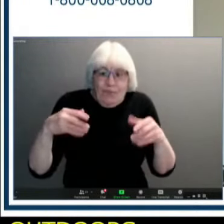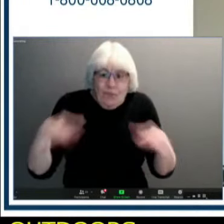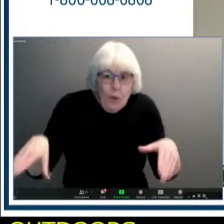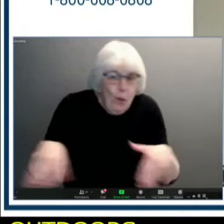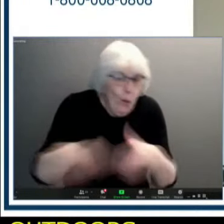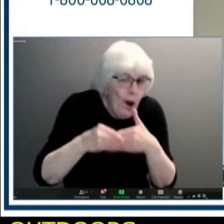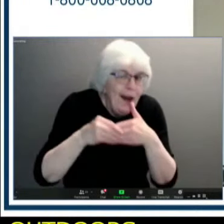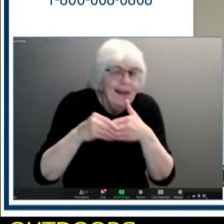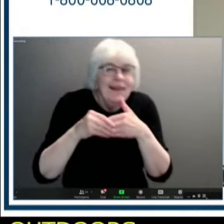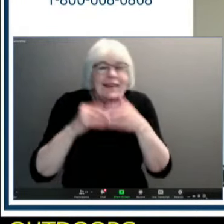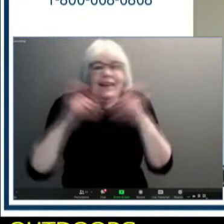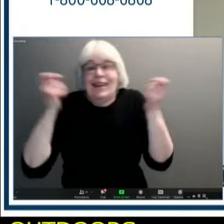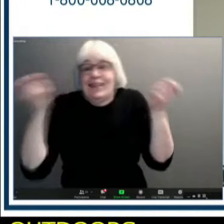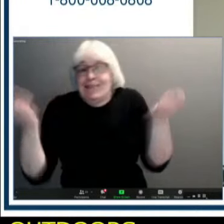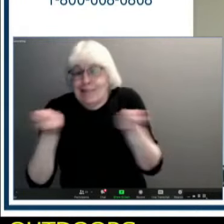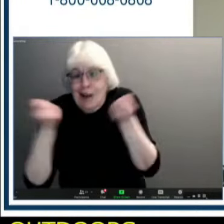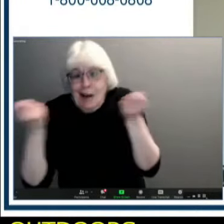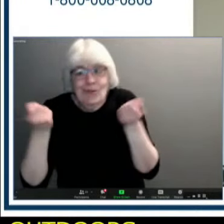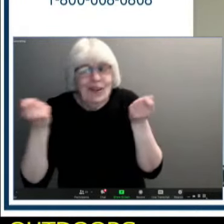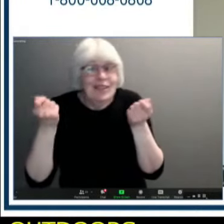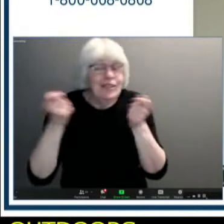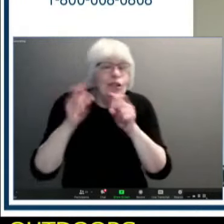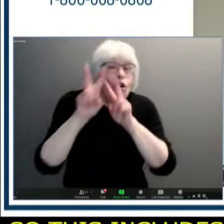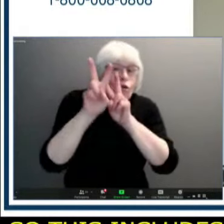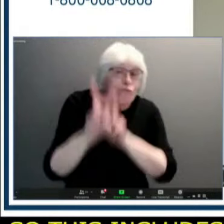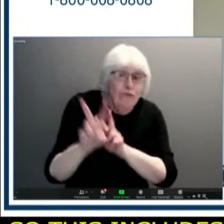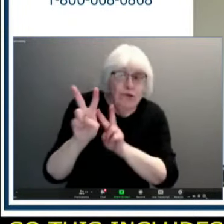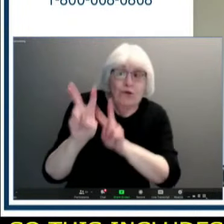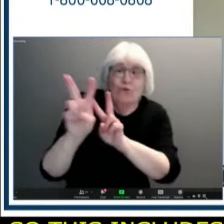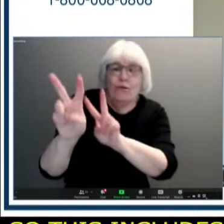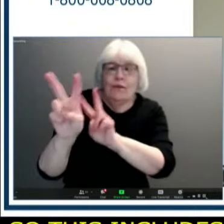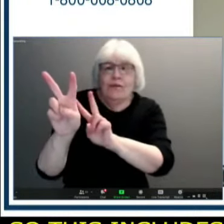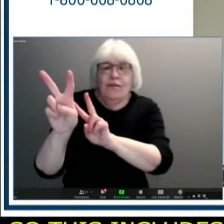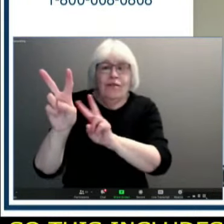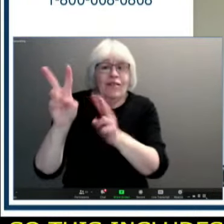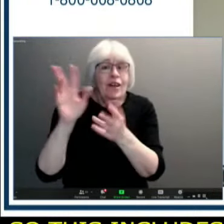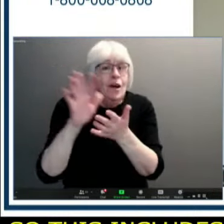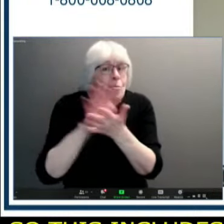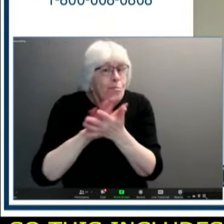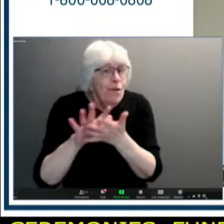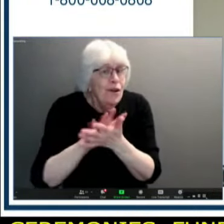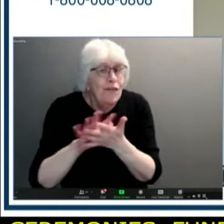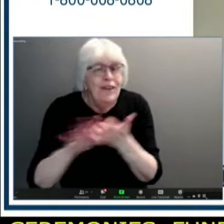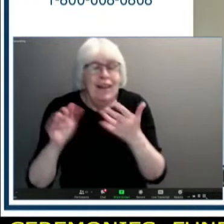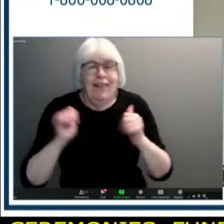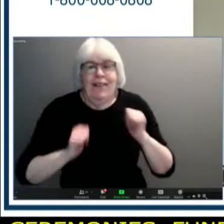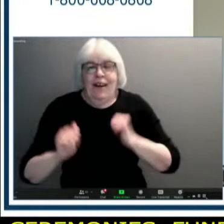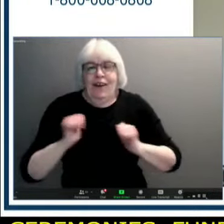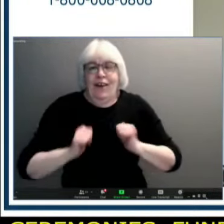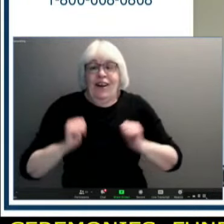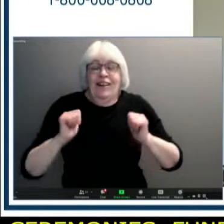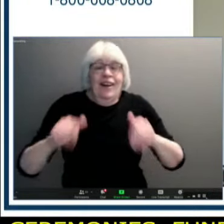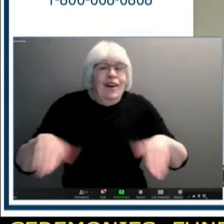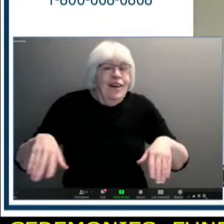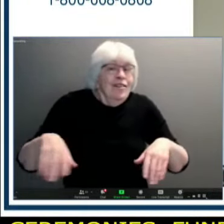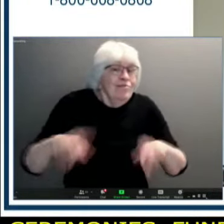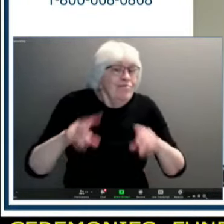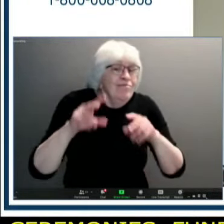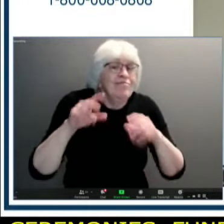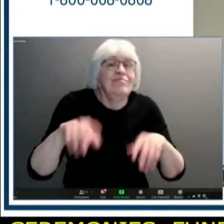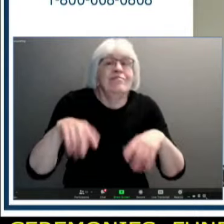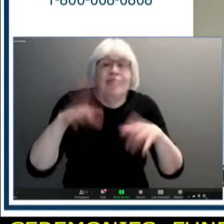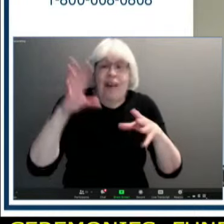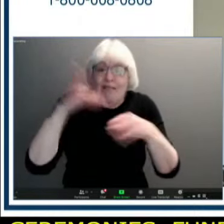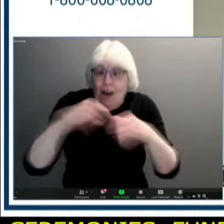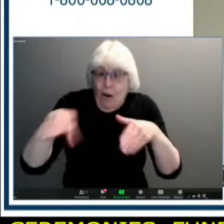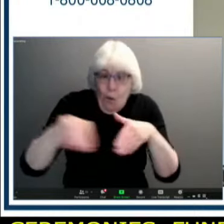visitations, movie theaters, meetings, and training. For weddings and funerals, receptions will